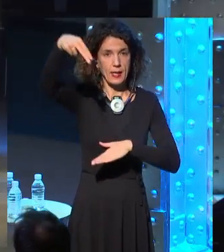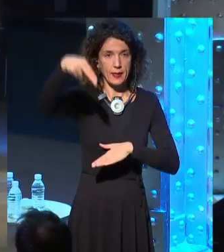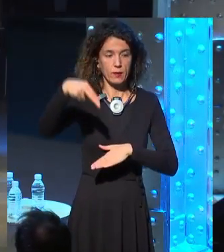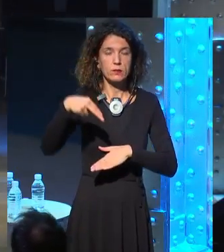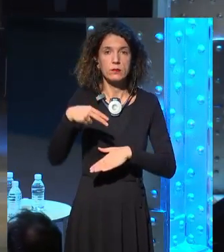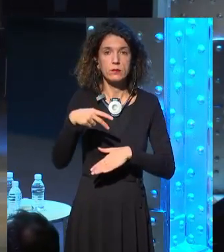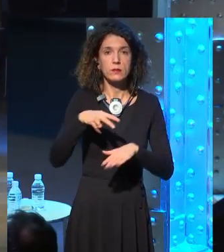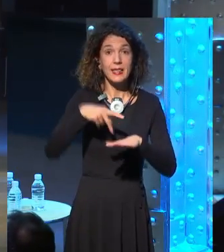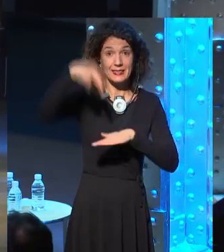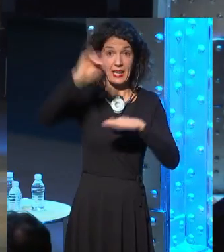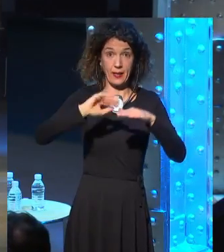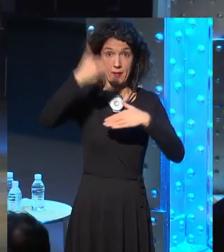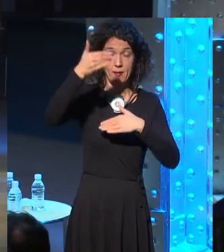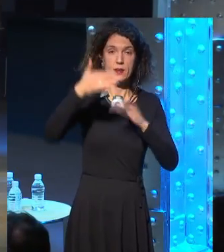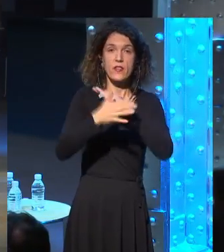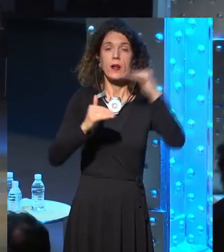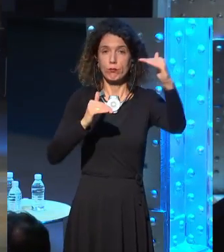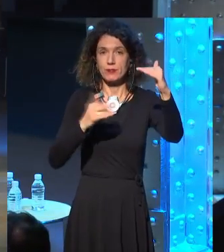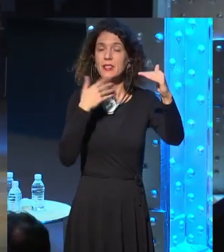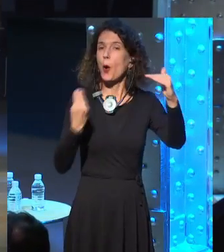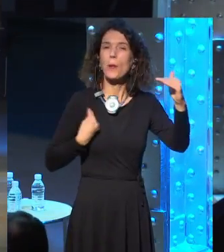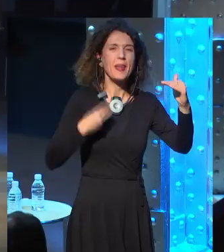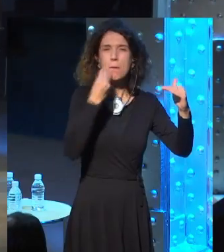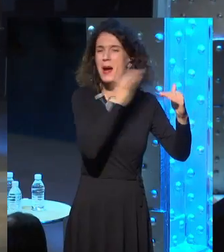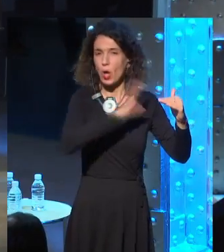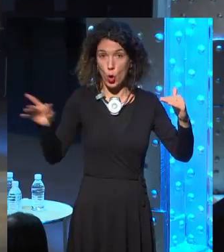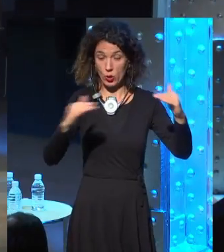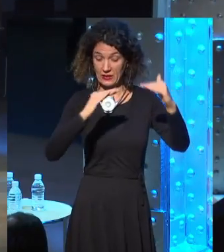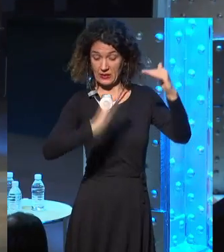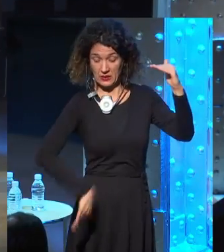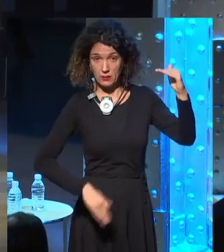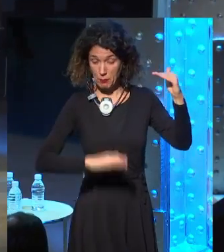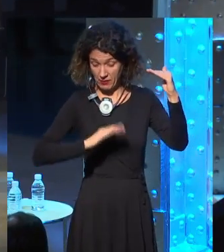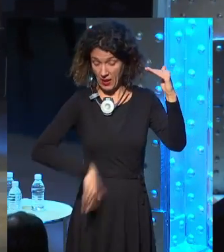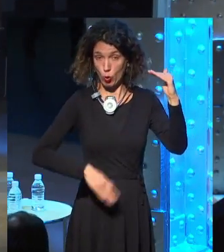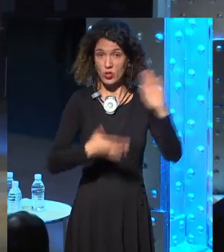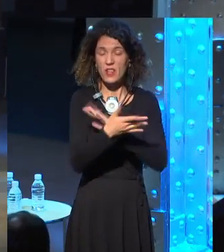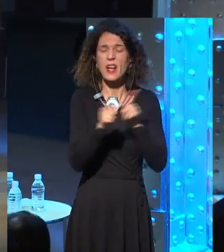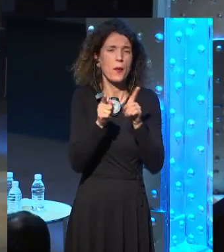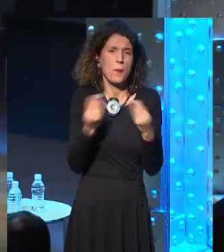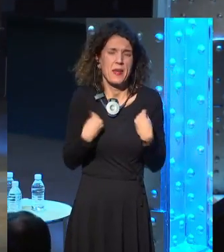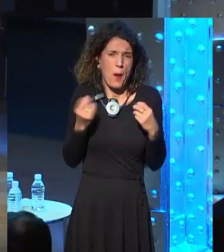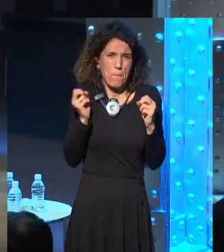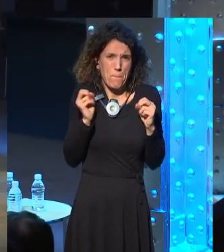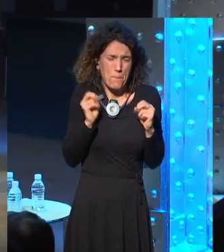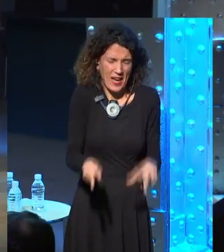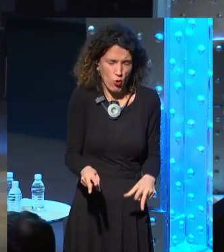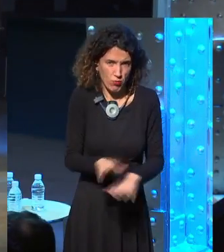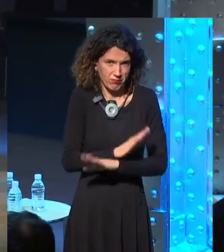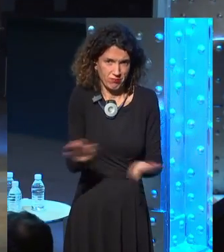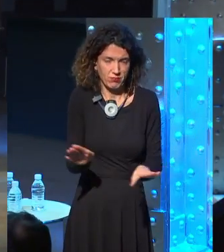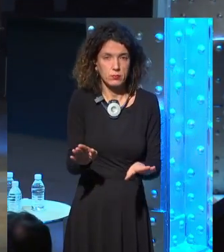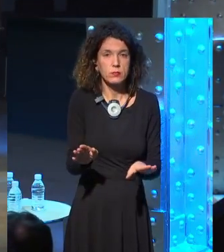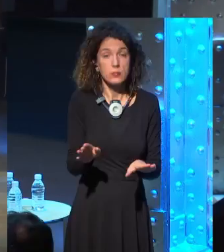you, and the bottom part, the worst possible life for you. So indicate now where